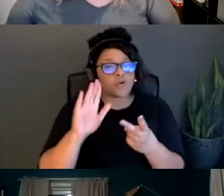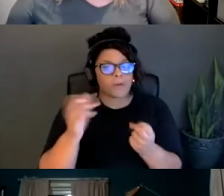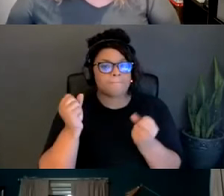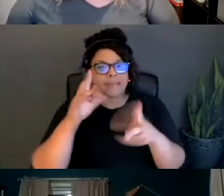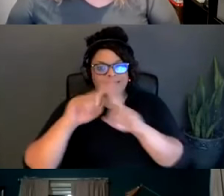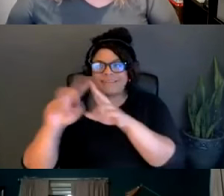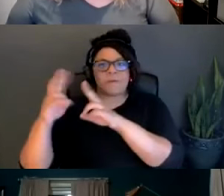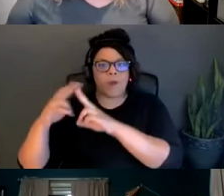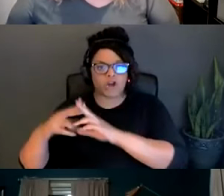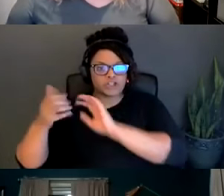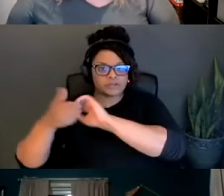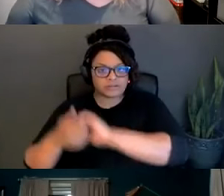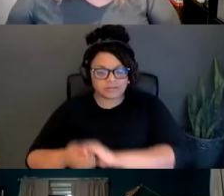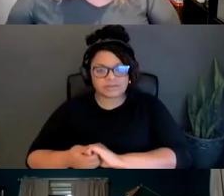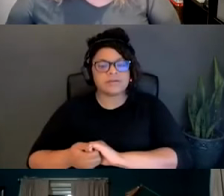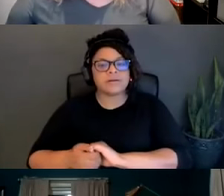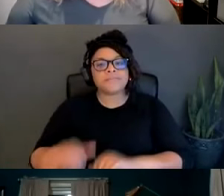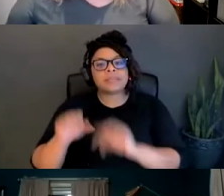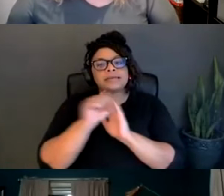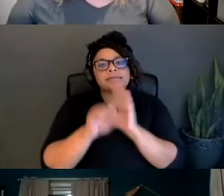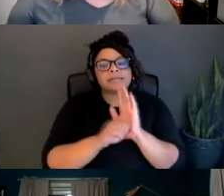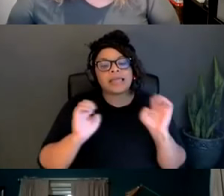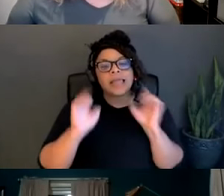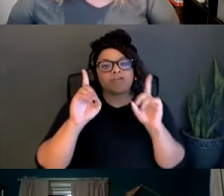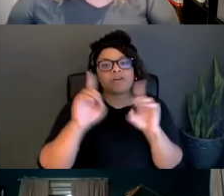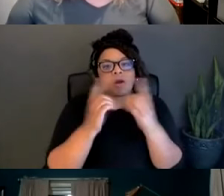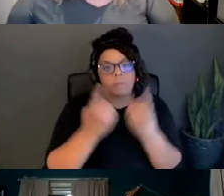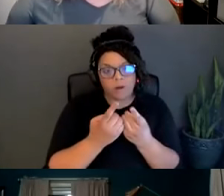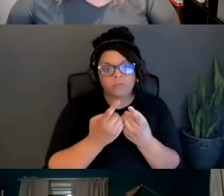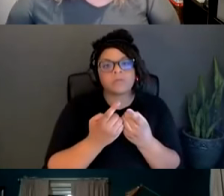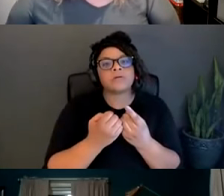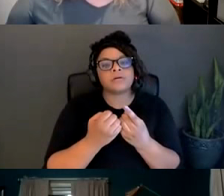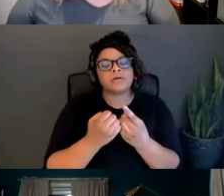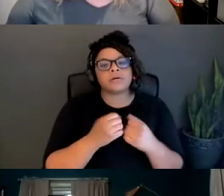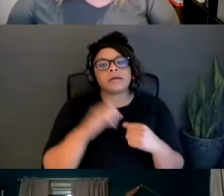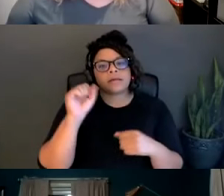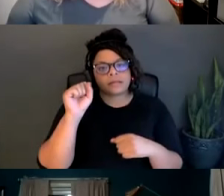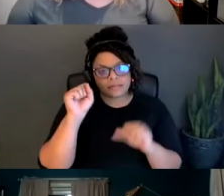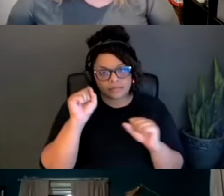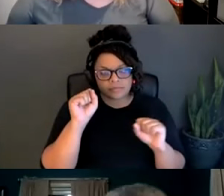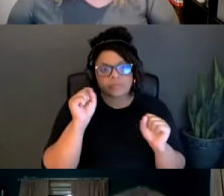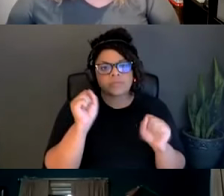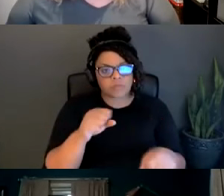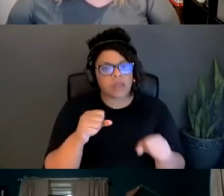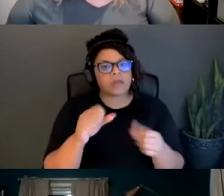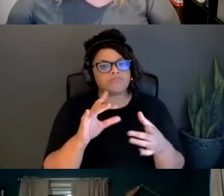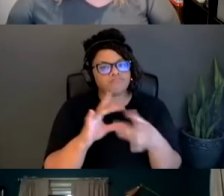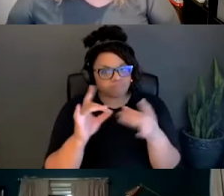partnerships, the state education department can boast on the fact that its